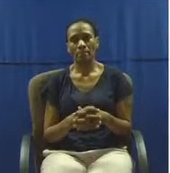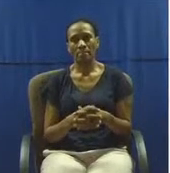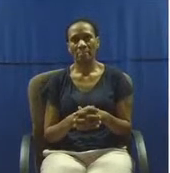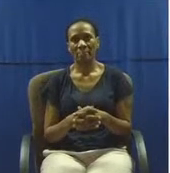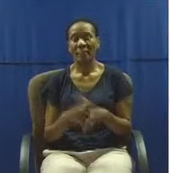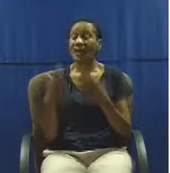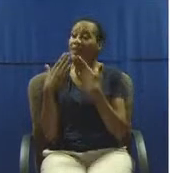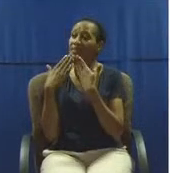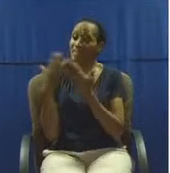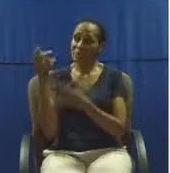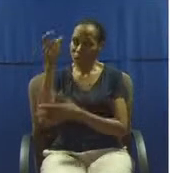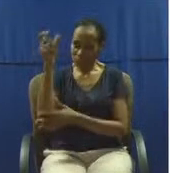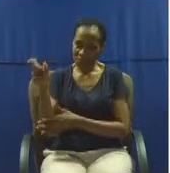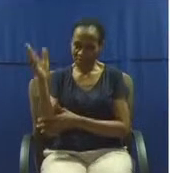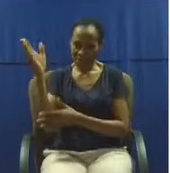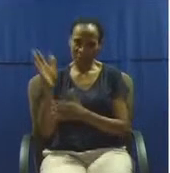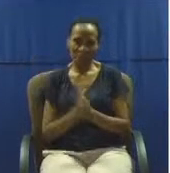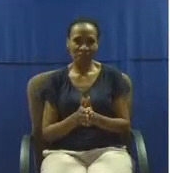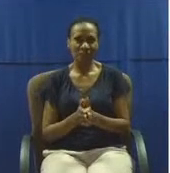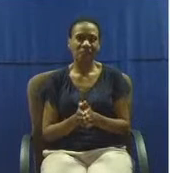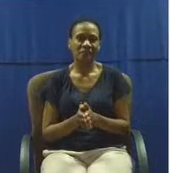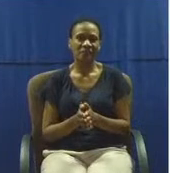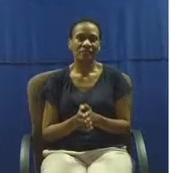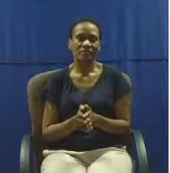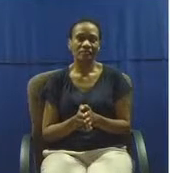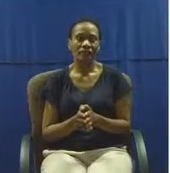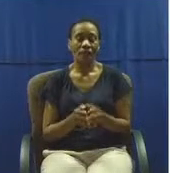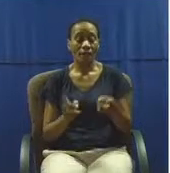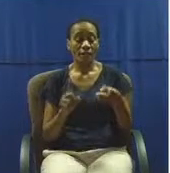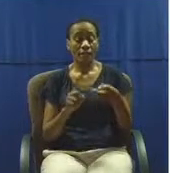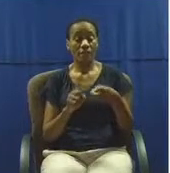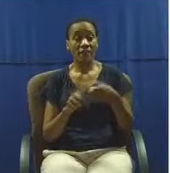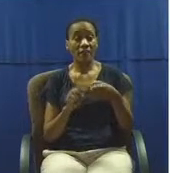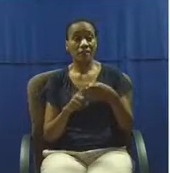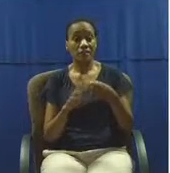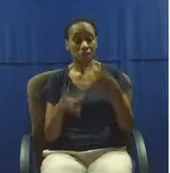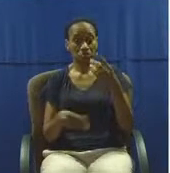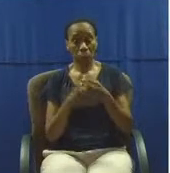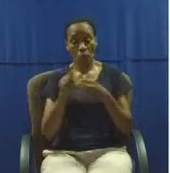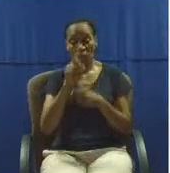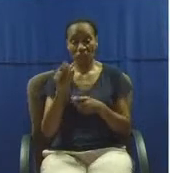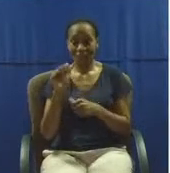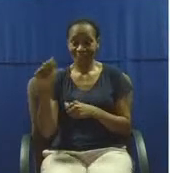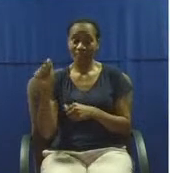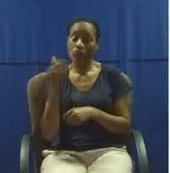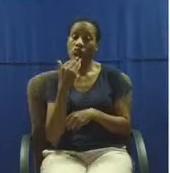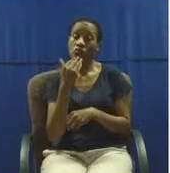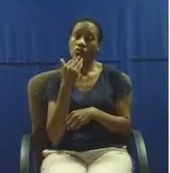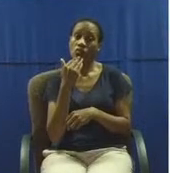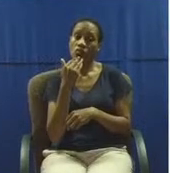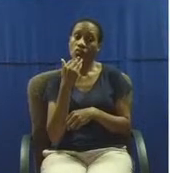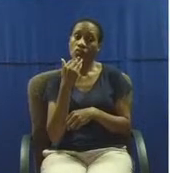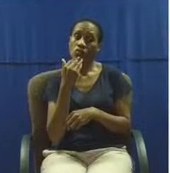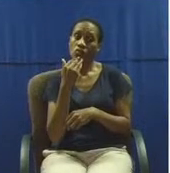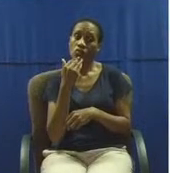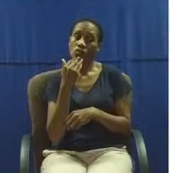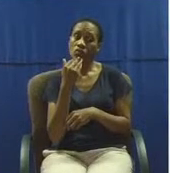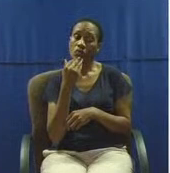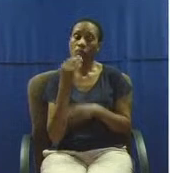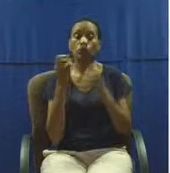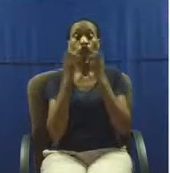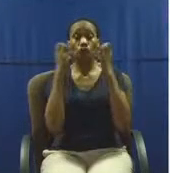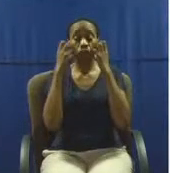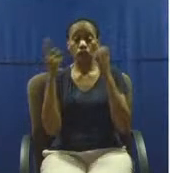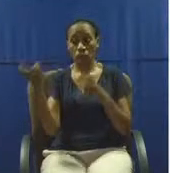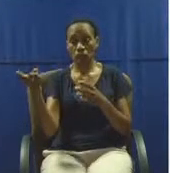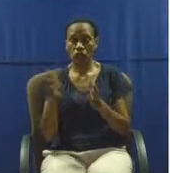I thank you, Honorable Speaker. The first supplementary question will be asked by the Honorable J.S. Malema.